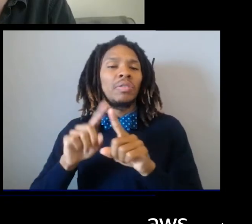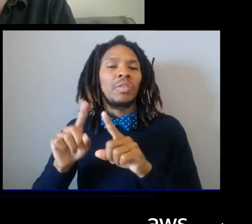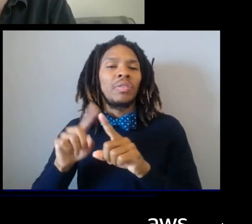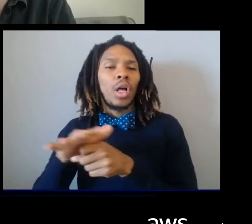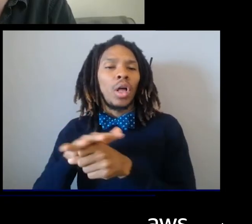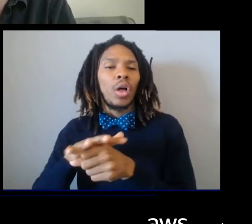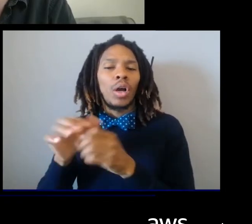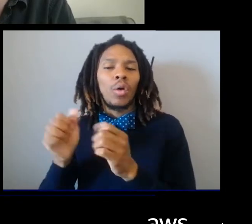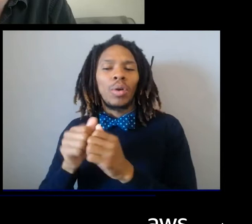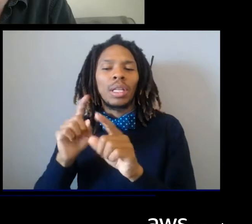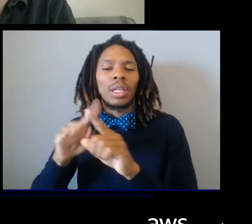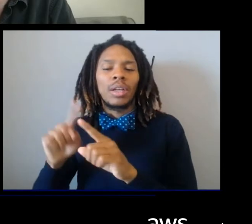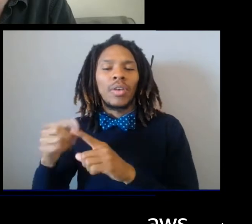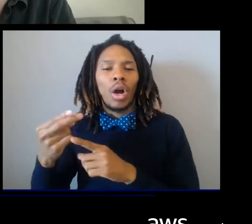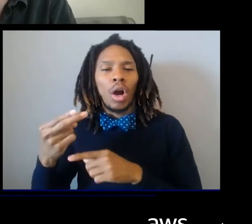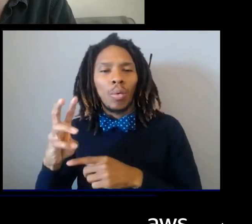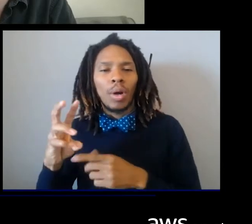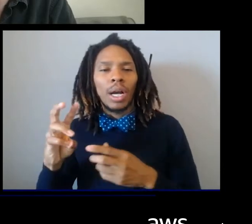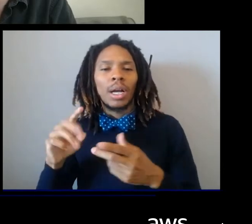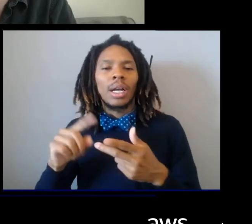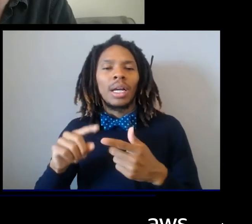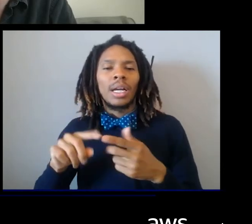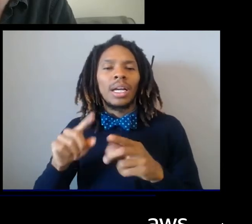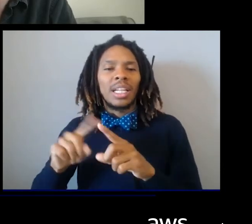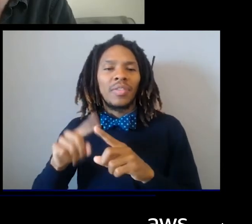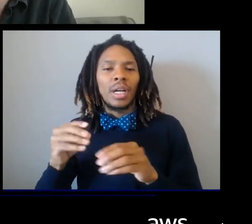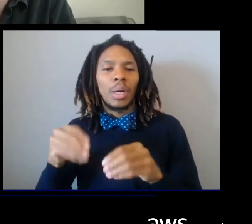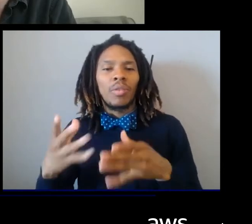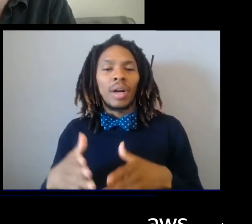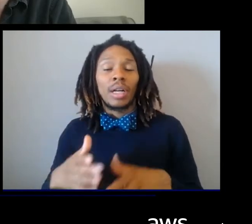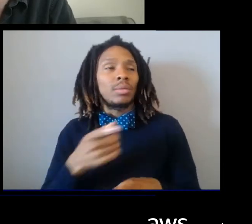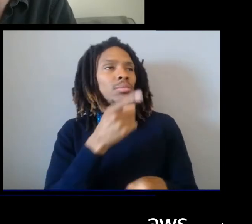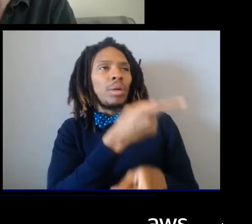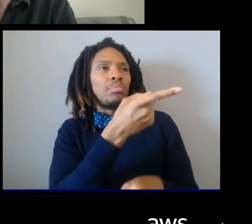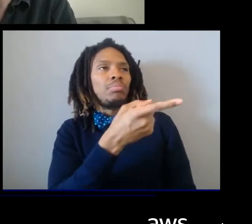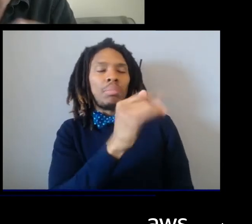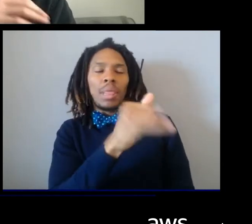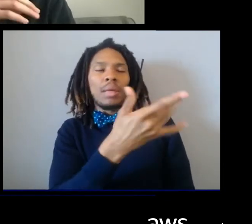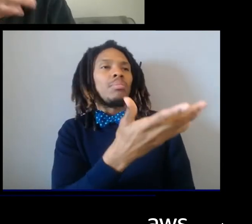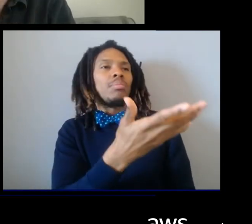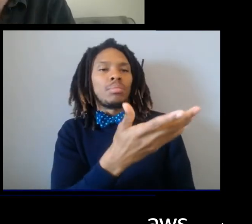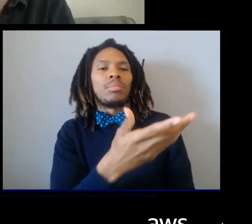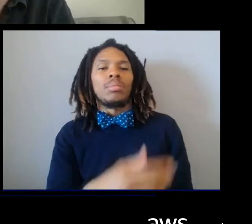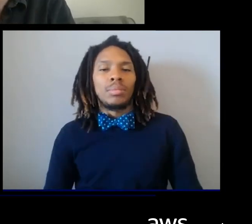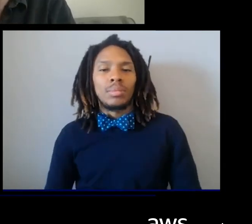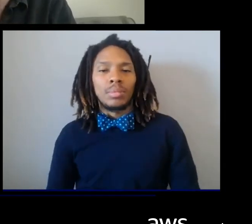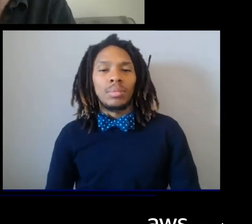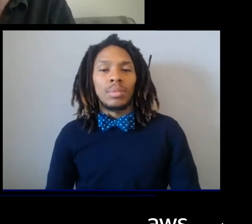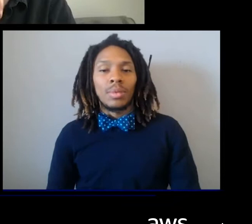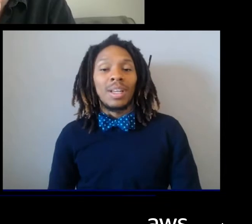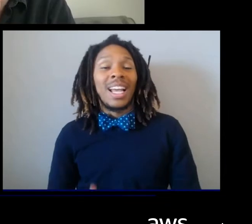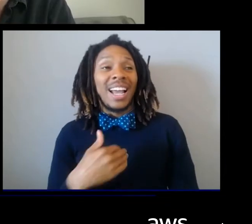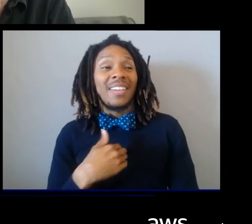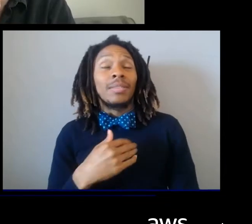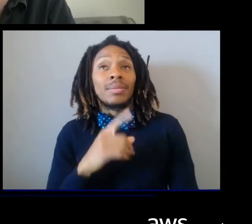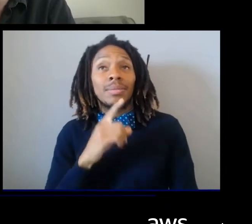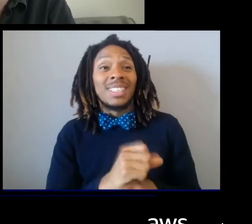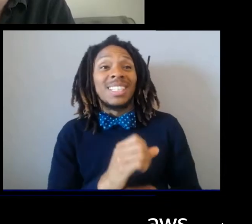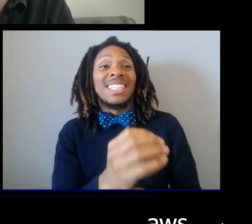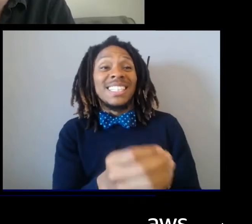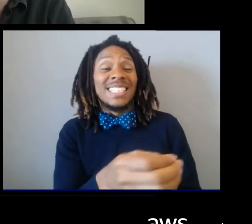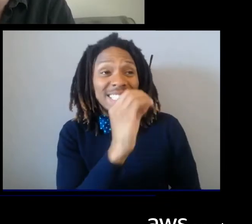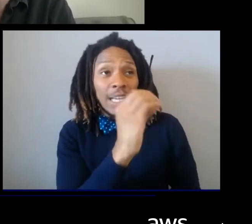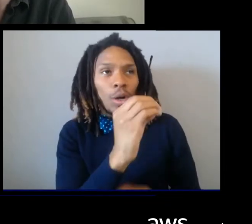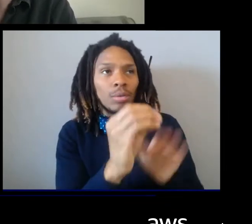different hardware, different providers. Exactly, you're exactly right. So there is like literally zero code changes. You